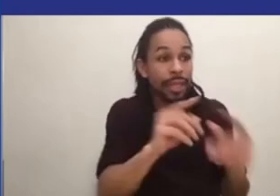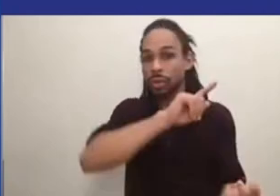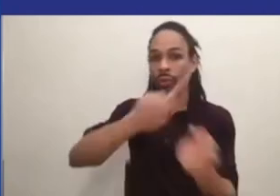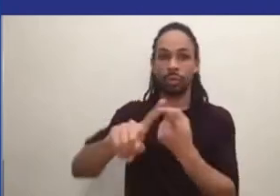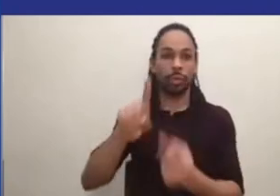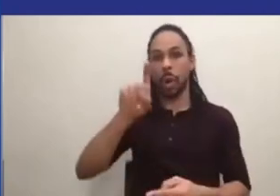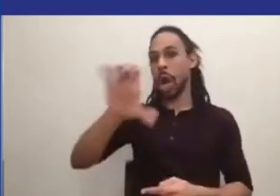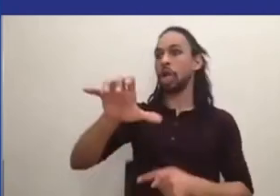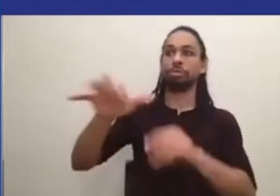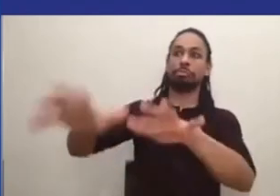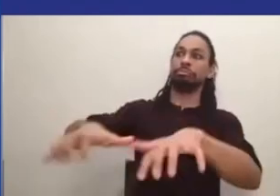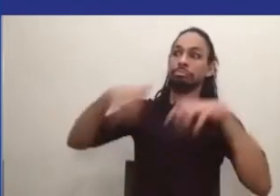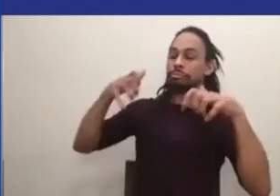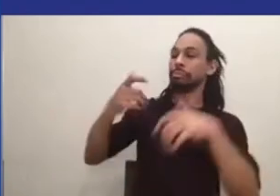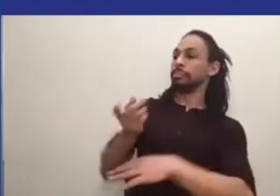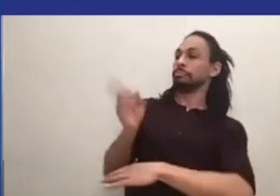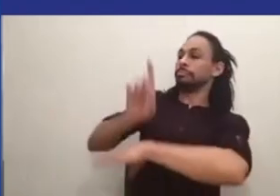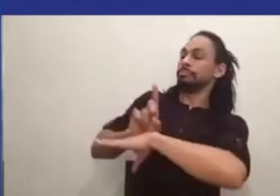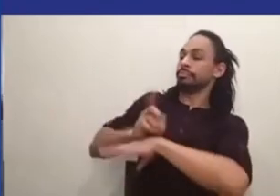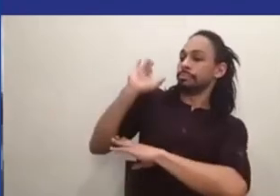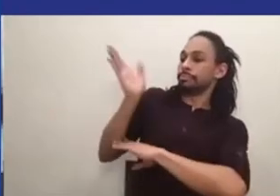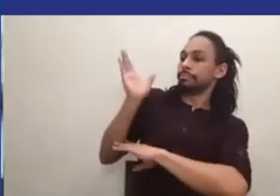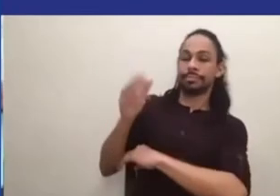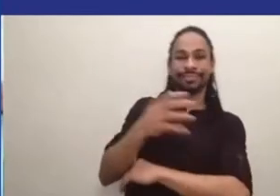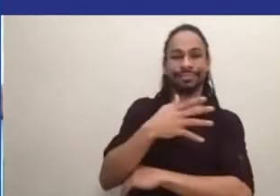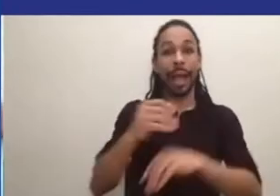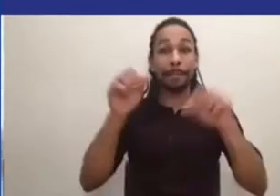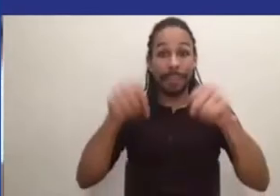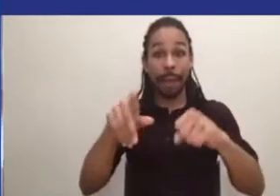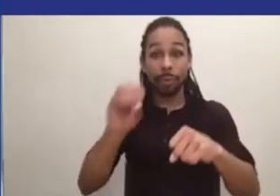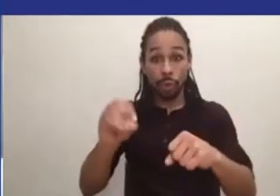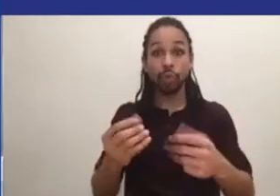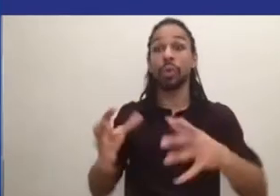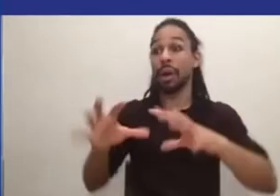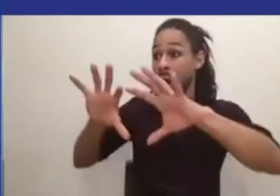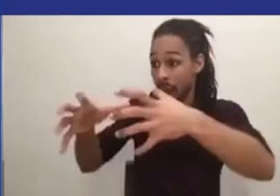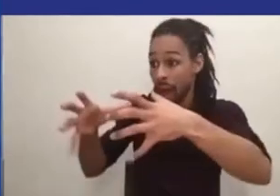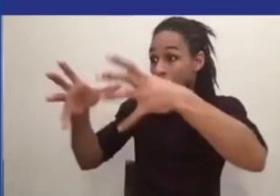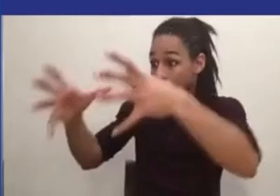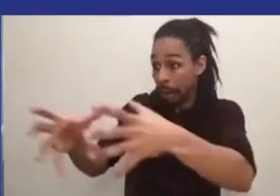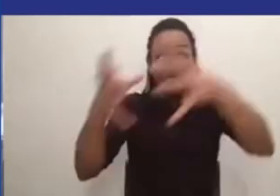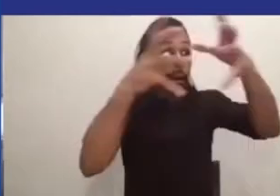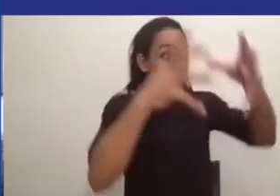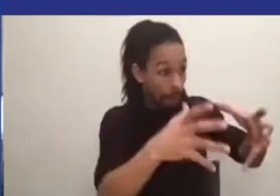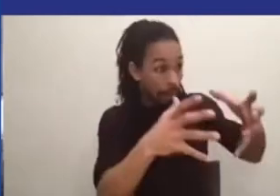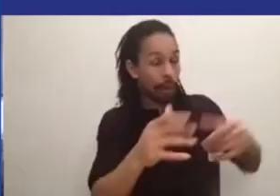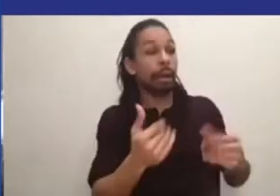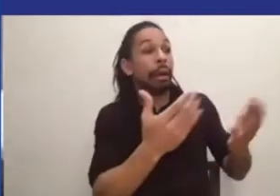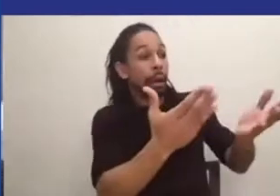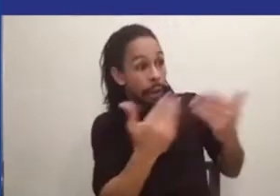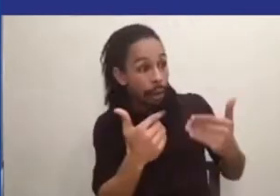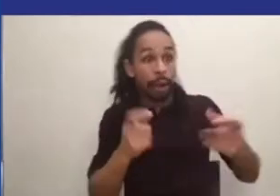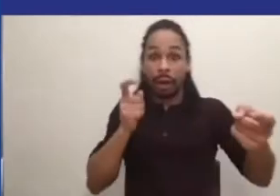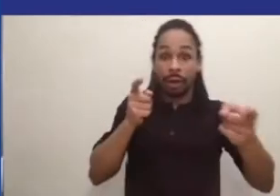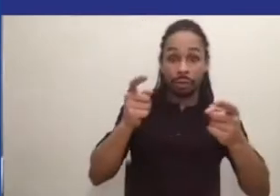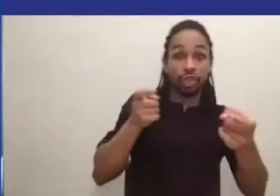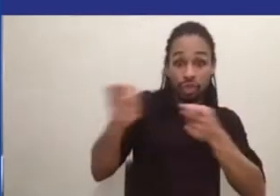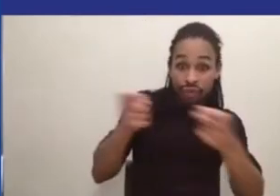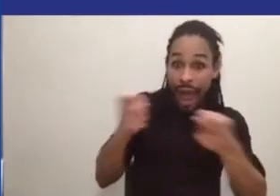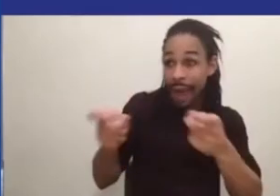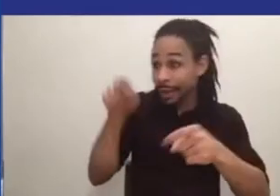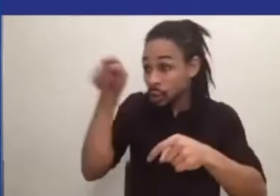people around in a certain amount of time, in a certain amount of space. That was all from the marching band,